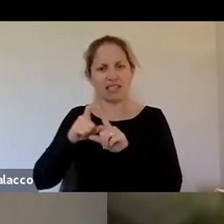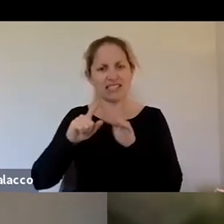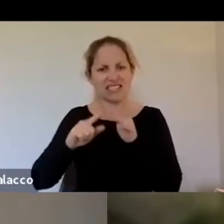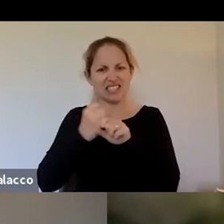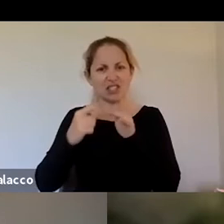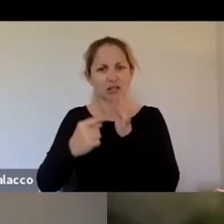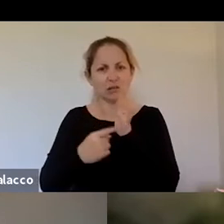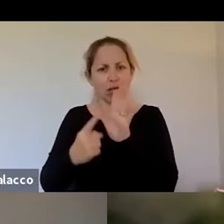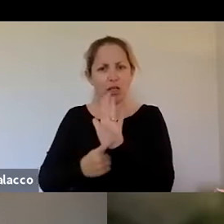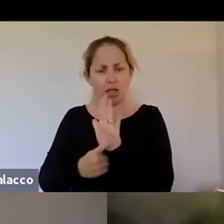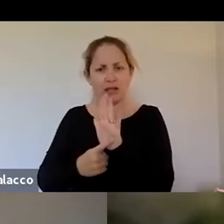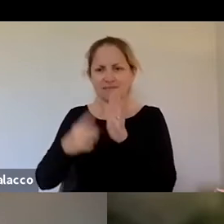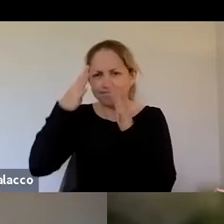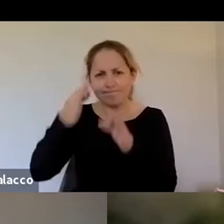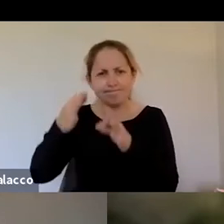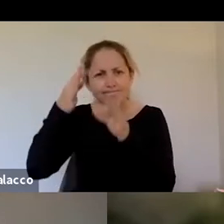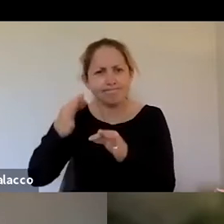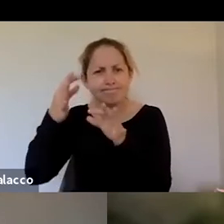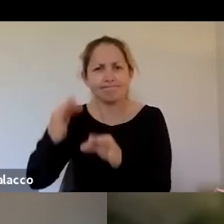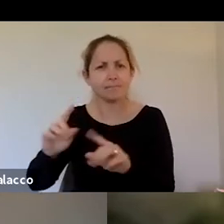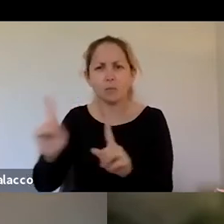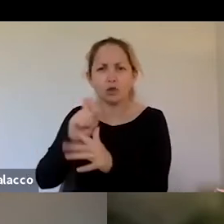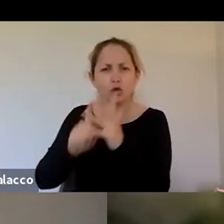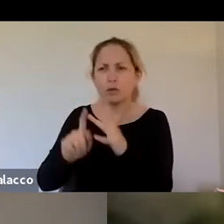your insights with us now on that?